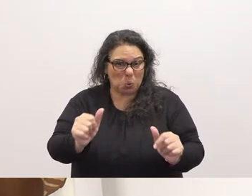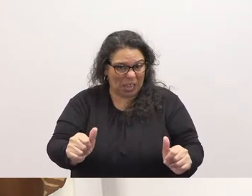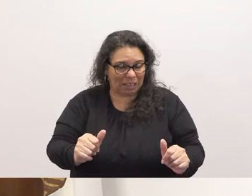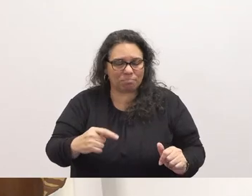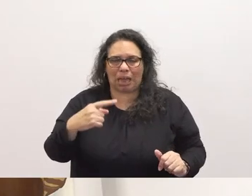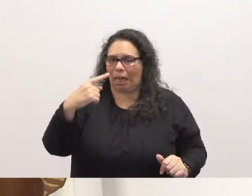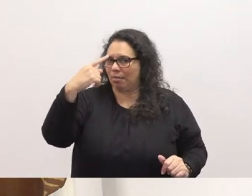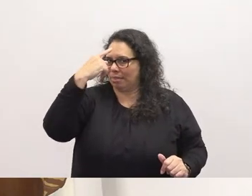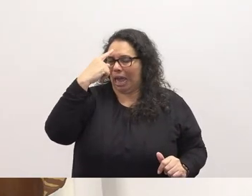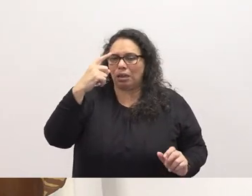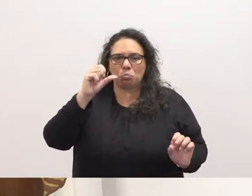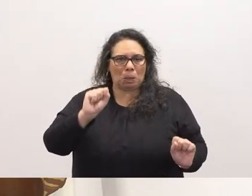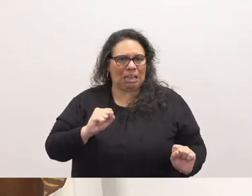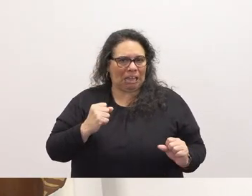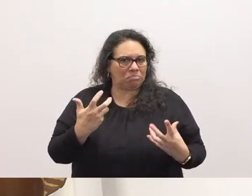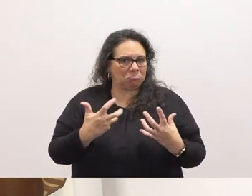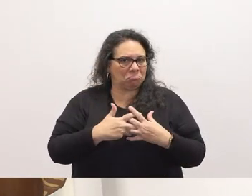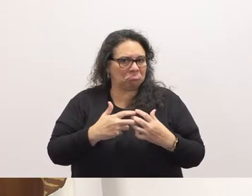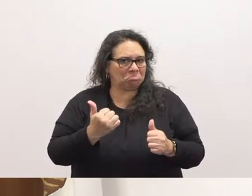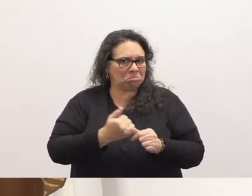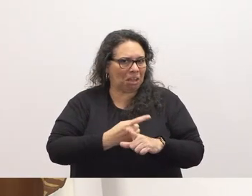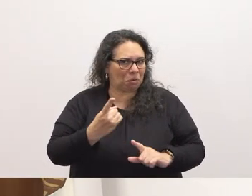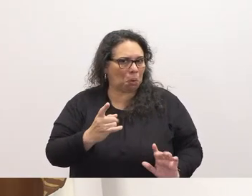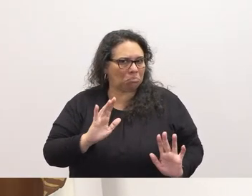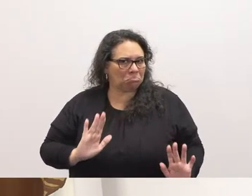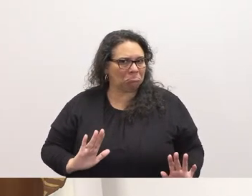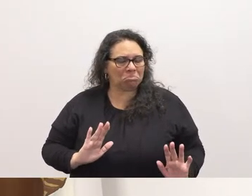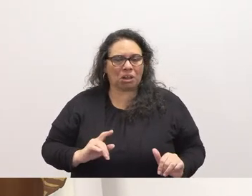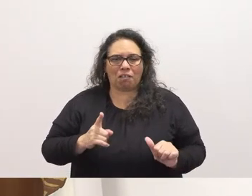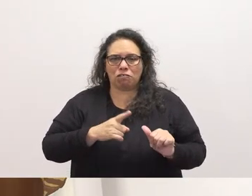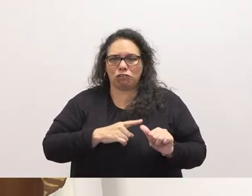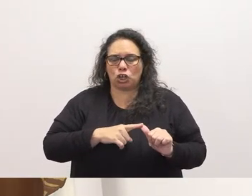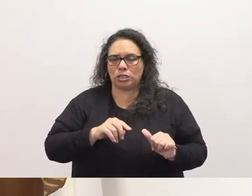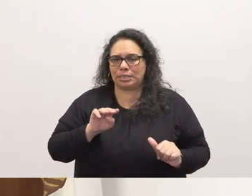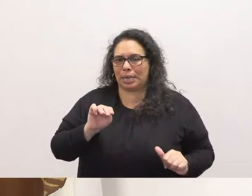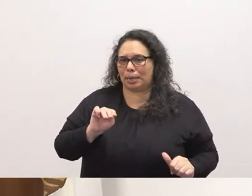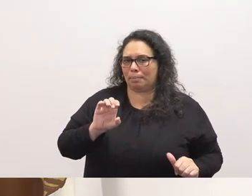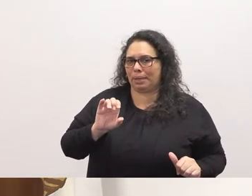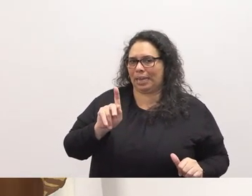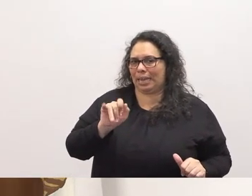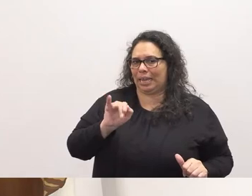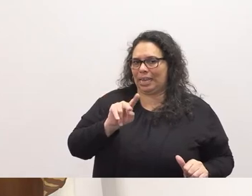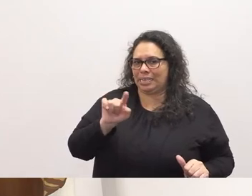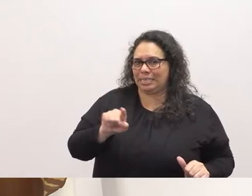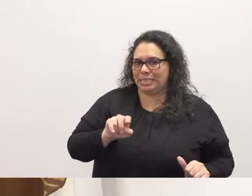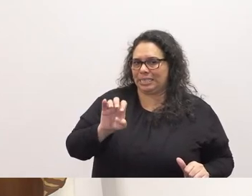we'll might be able to fit everybody in. So first up, we have Mackenzie Matthew.